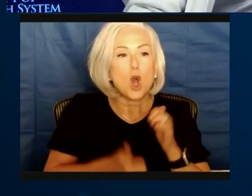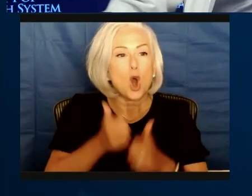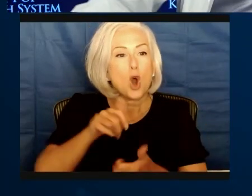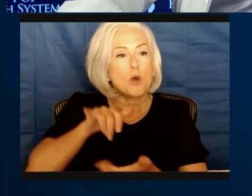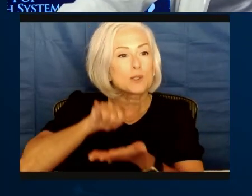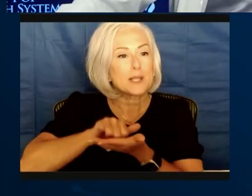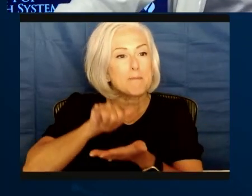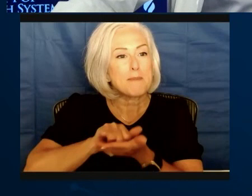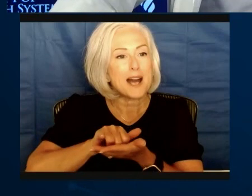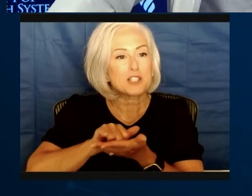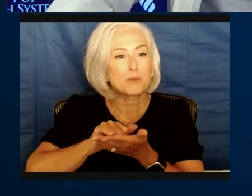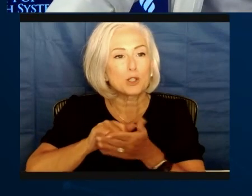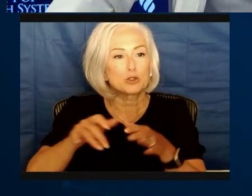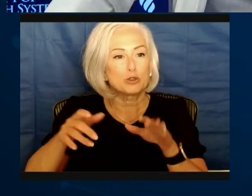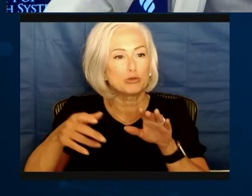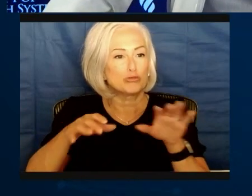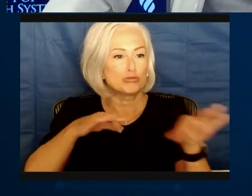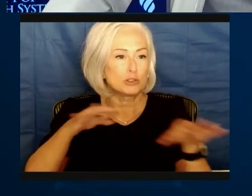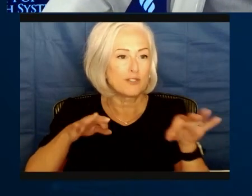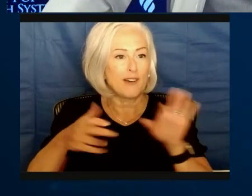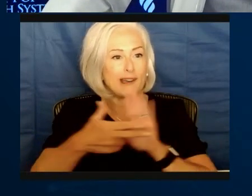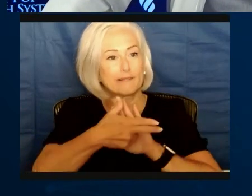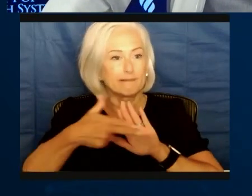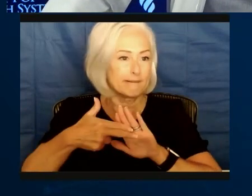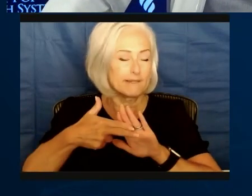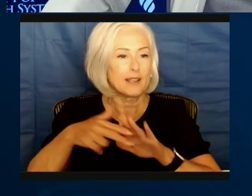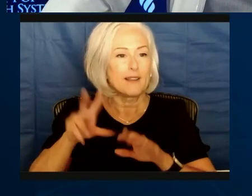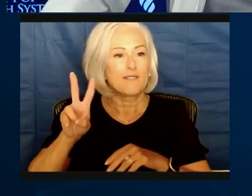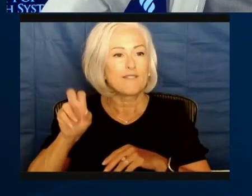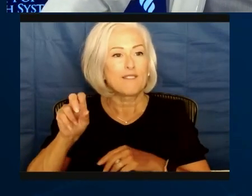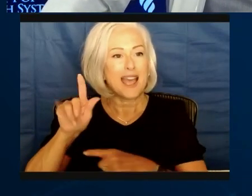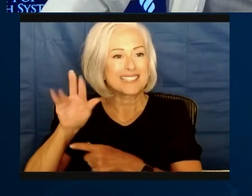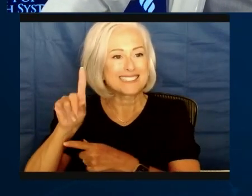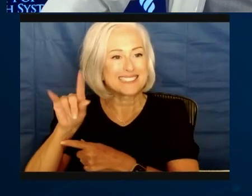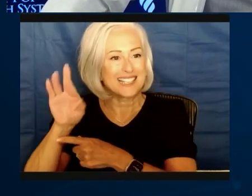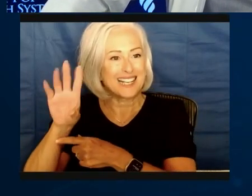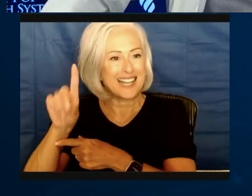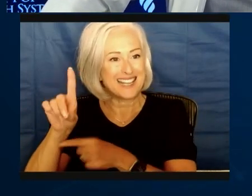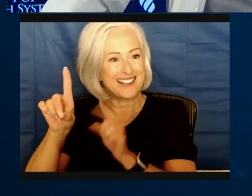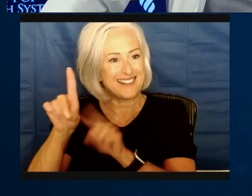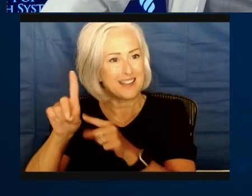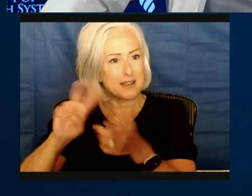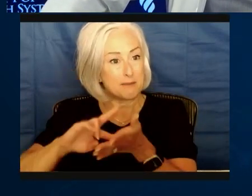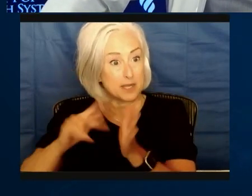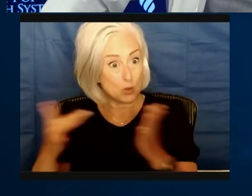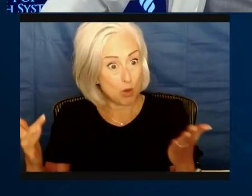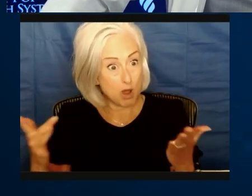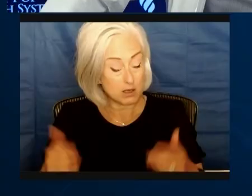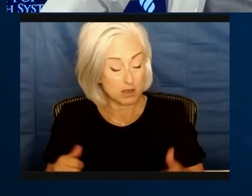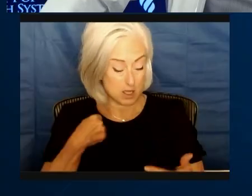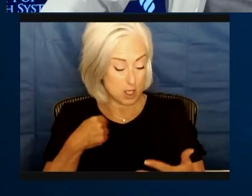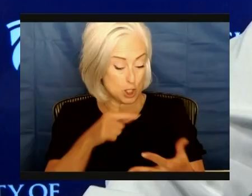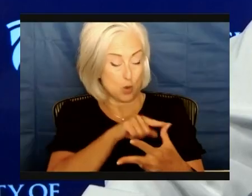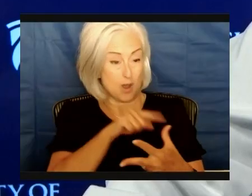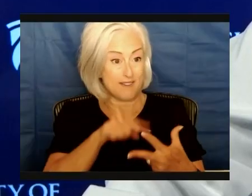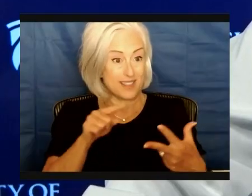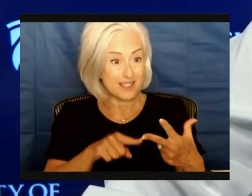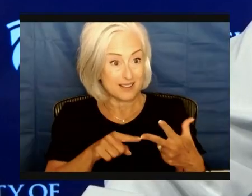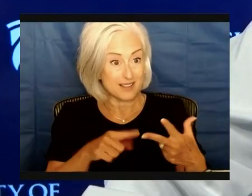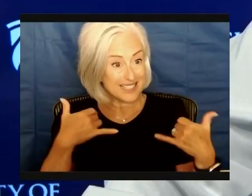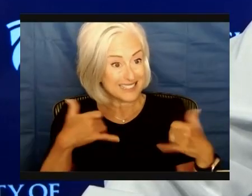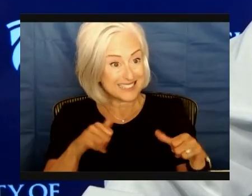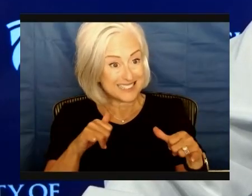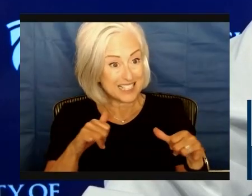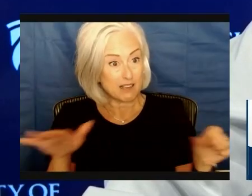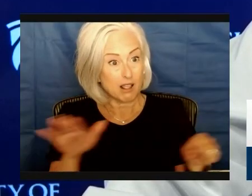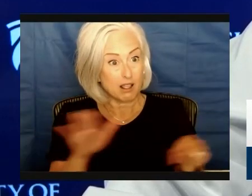because people have been, if they have 2 vaccines, but it's been a year, are you still vaccinated? Technically you are. And so when you look at the data, you get people